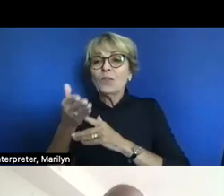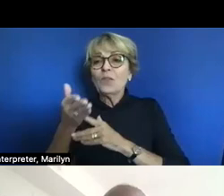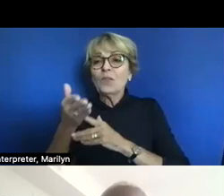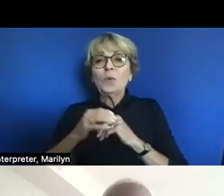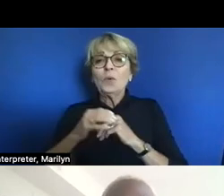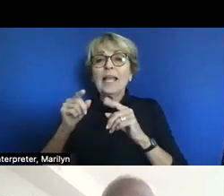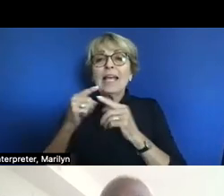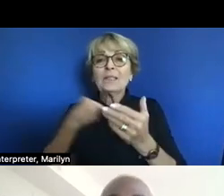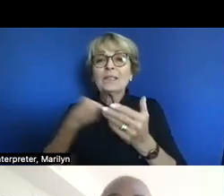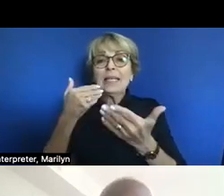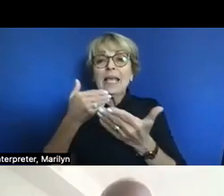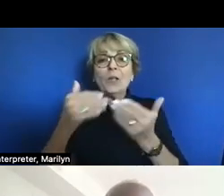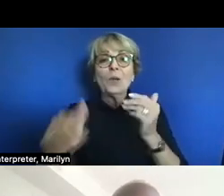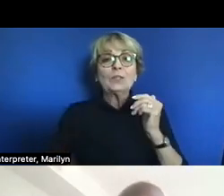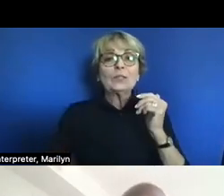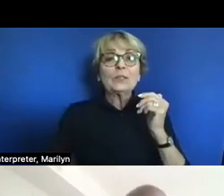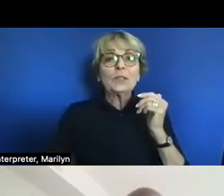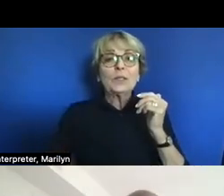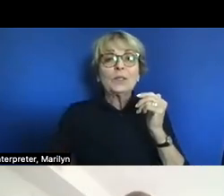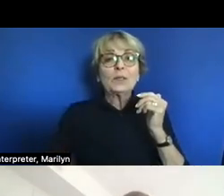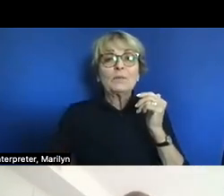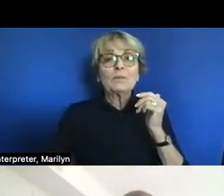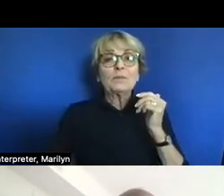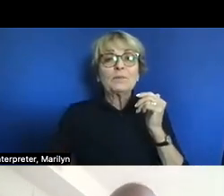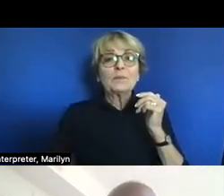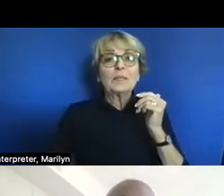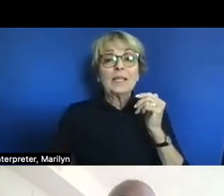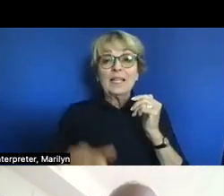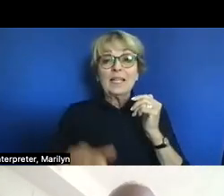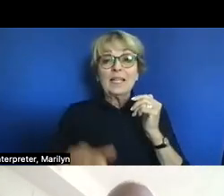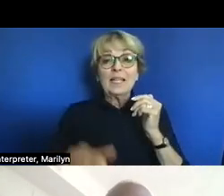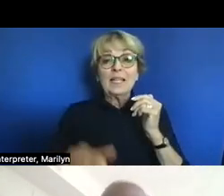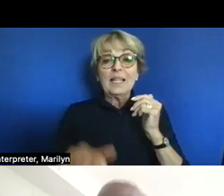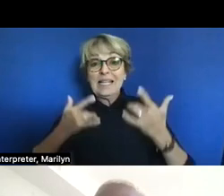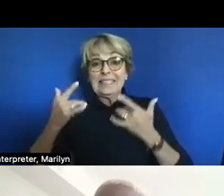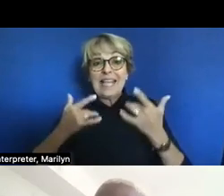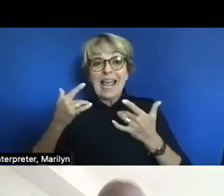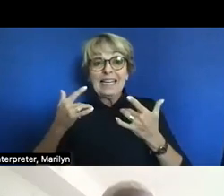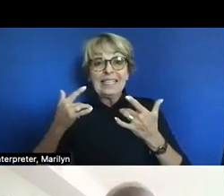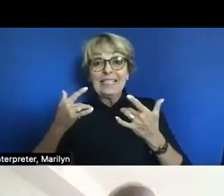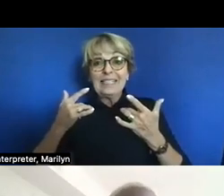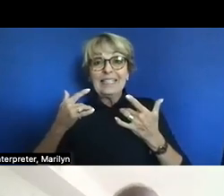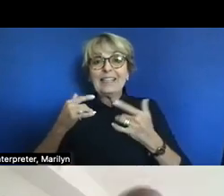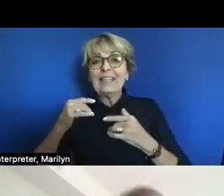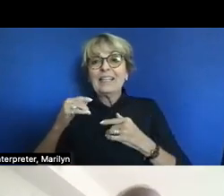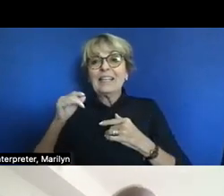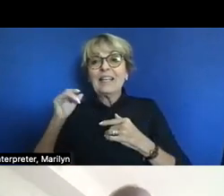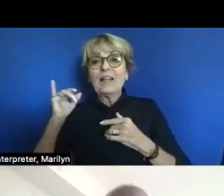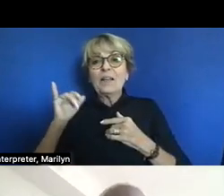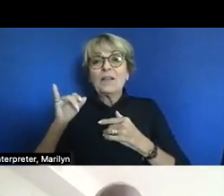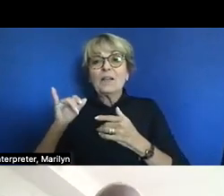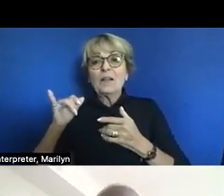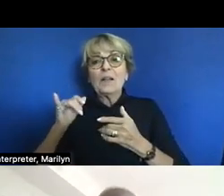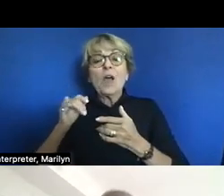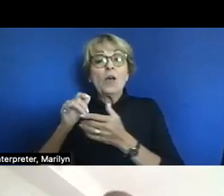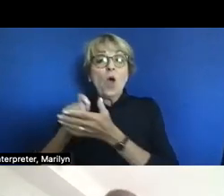as we get closer. And I've ended the screen. But what I'm really excited about is this provocation of authorship for